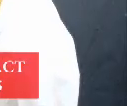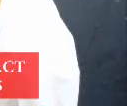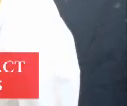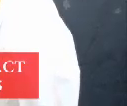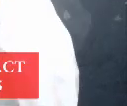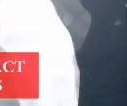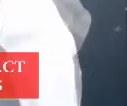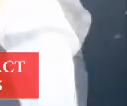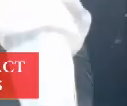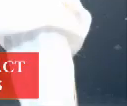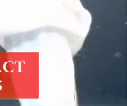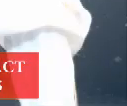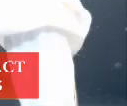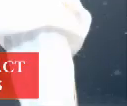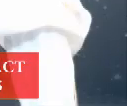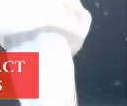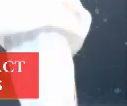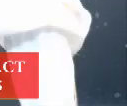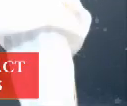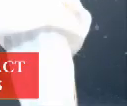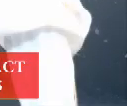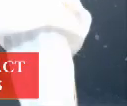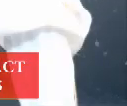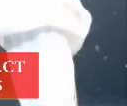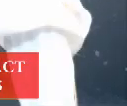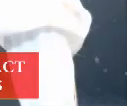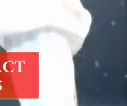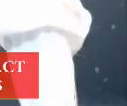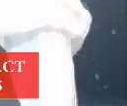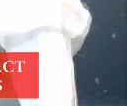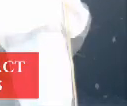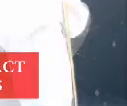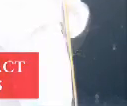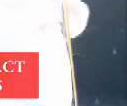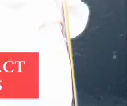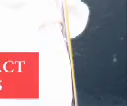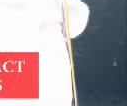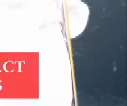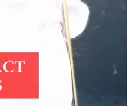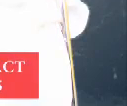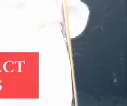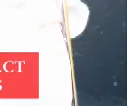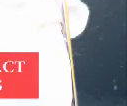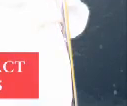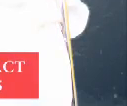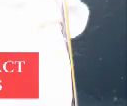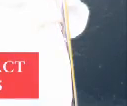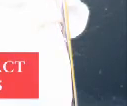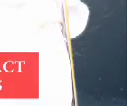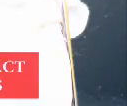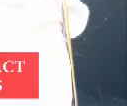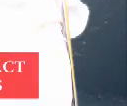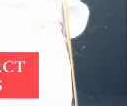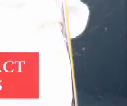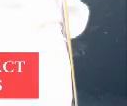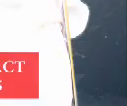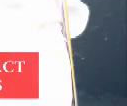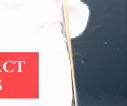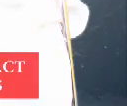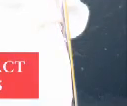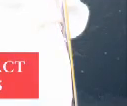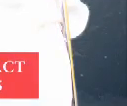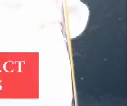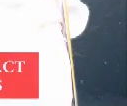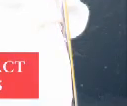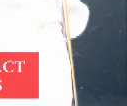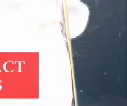boromam mbaa du yàqu yi. diggante du fi yàqoo diggante dina ko defar fii. ndax nag réeroo amul daal waaye ñàkk a waxtaan a am